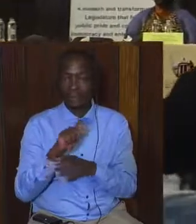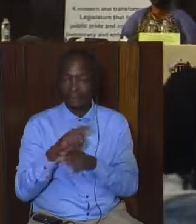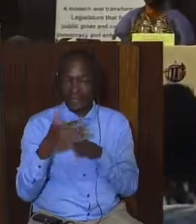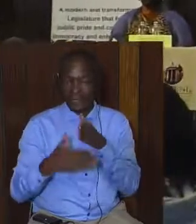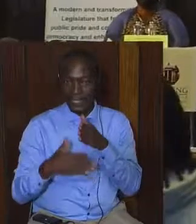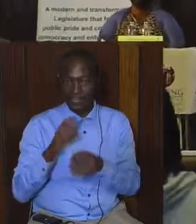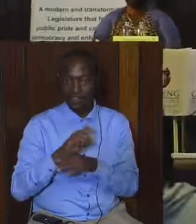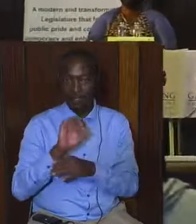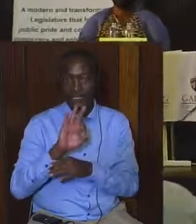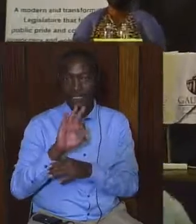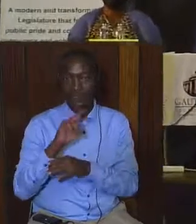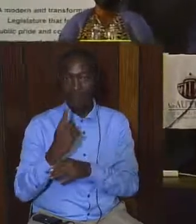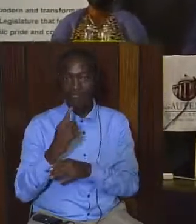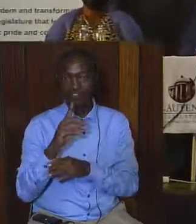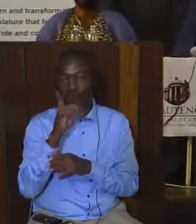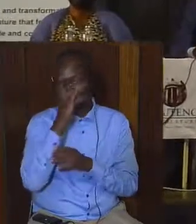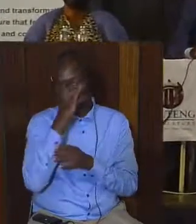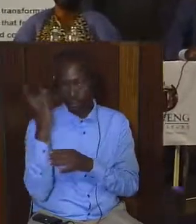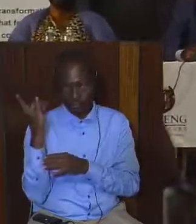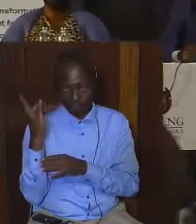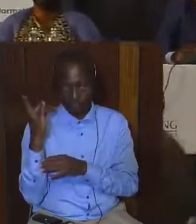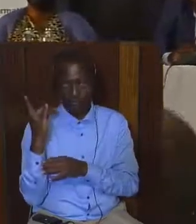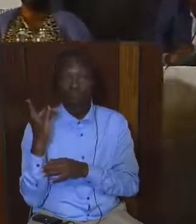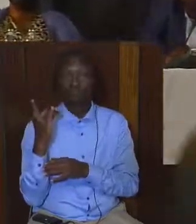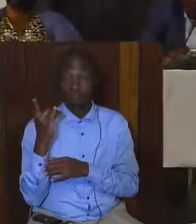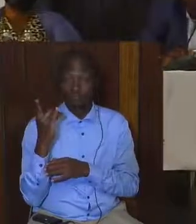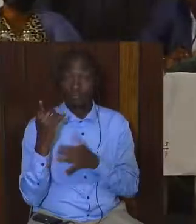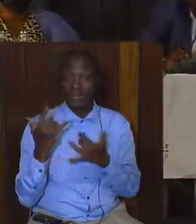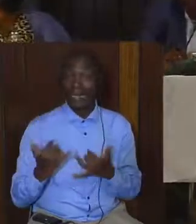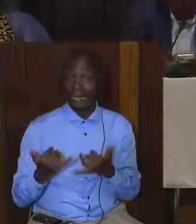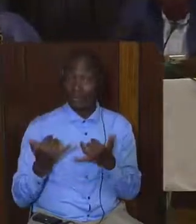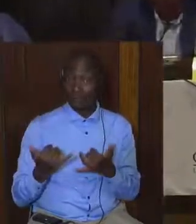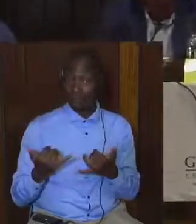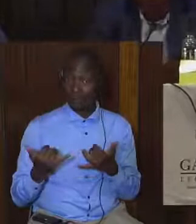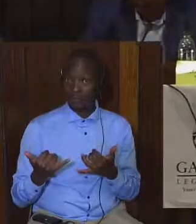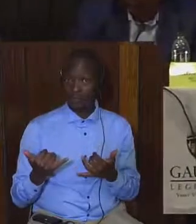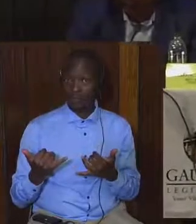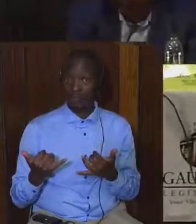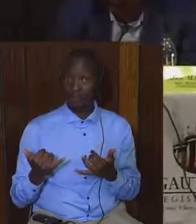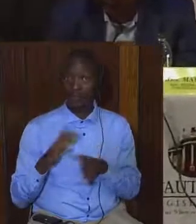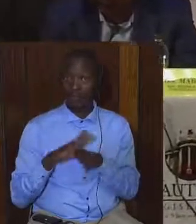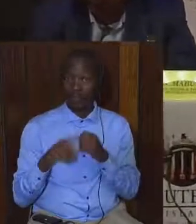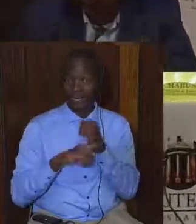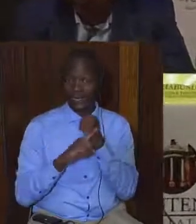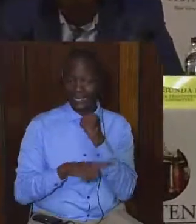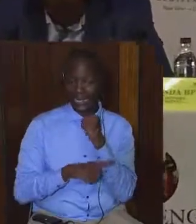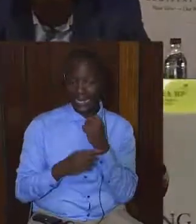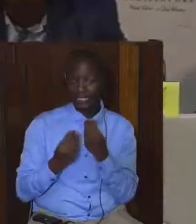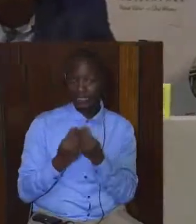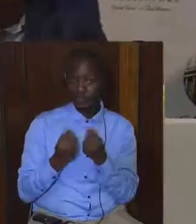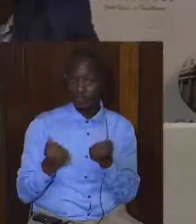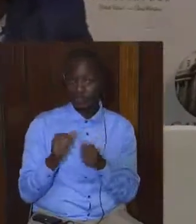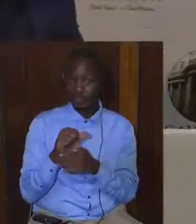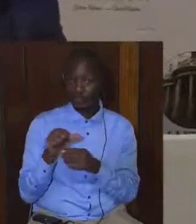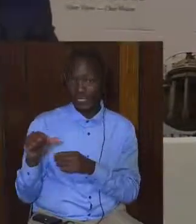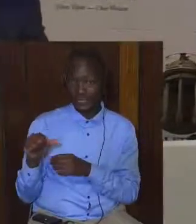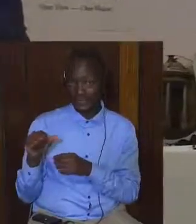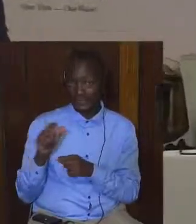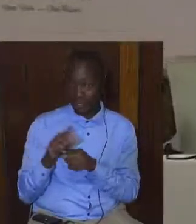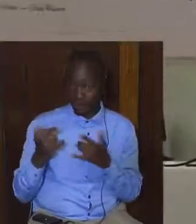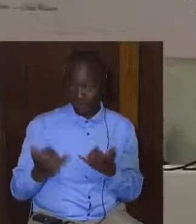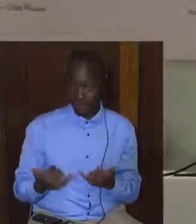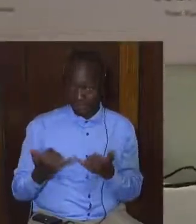on the 31st of March. So we are currently now in the last few weeks of the current